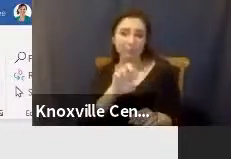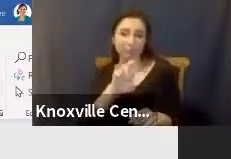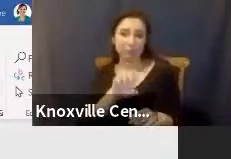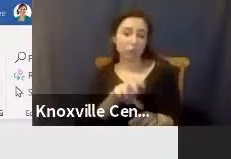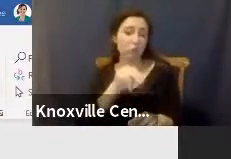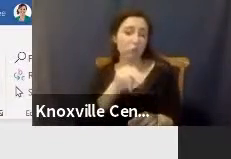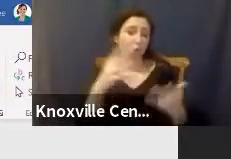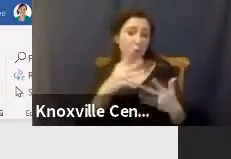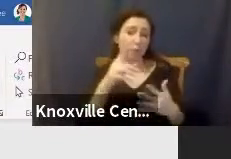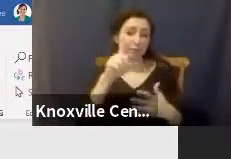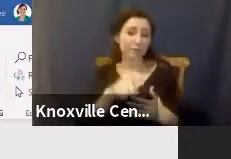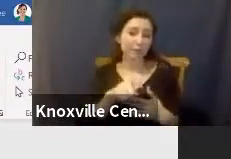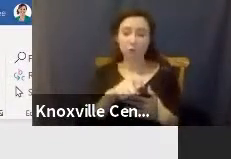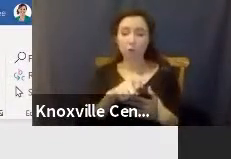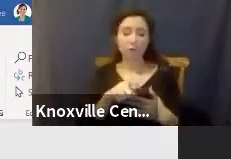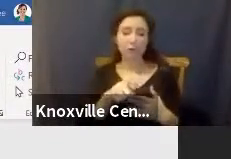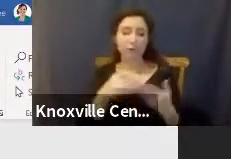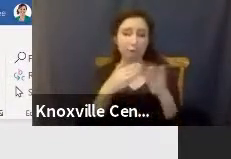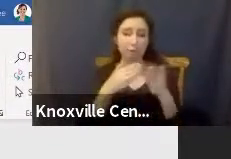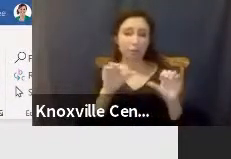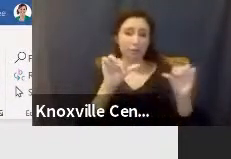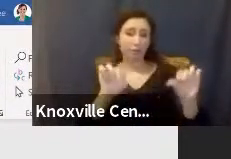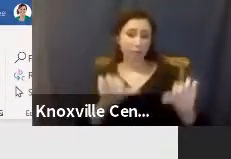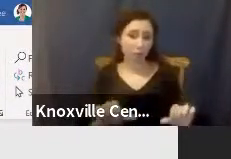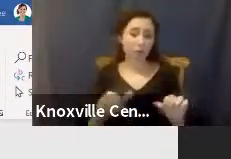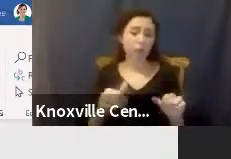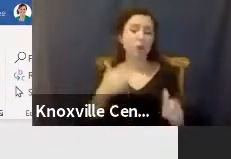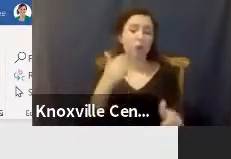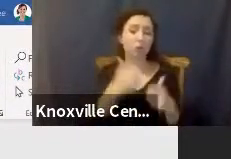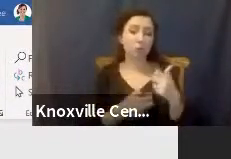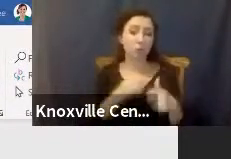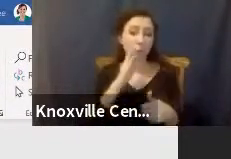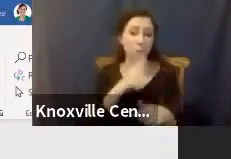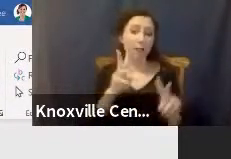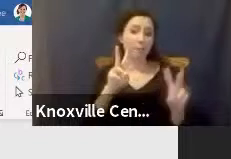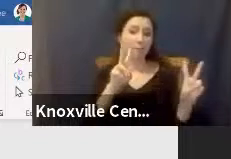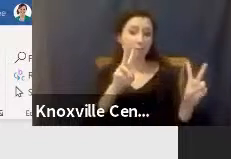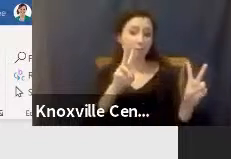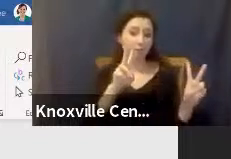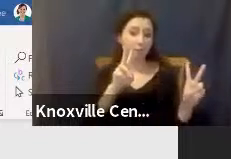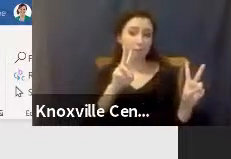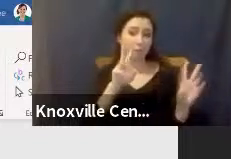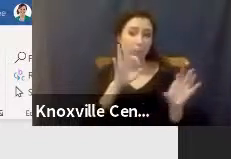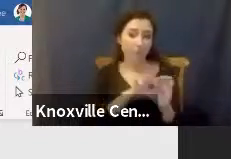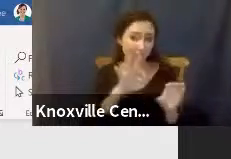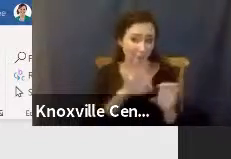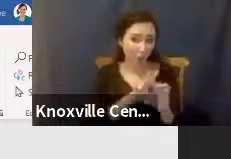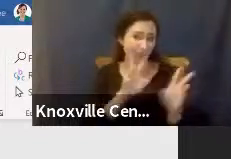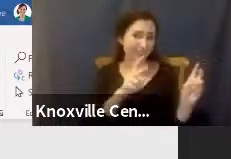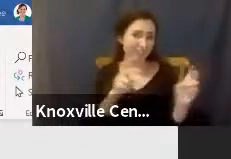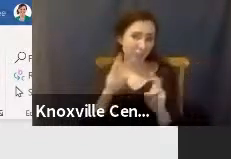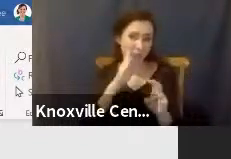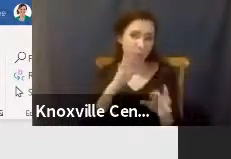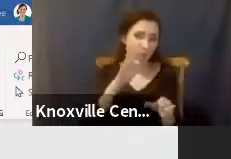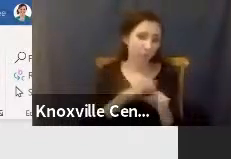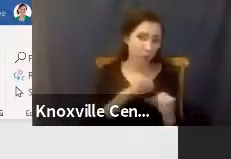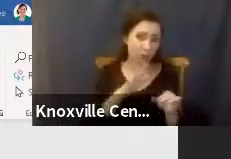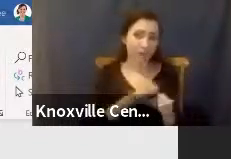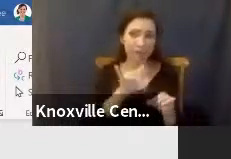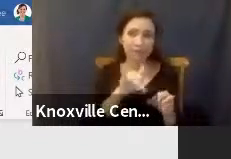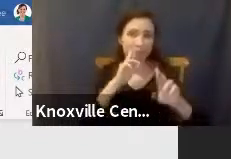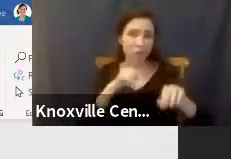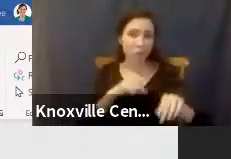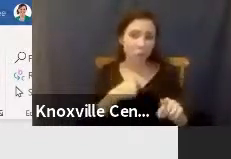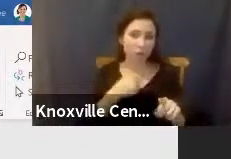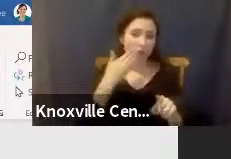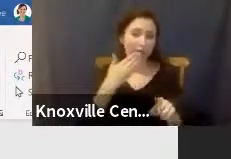noticed are issues that you're going to vote on. And that's a report. I mean, it'd be